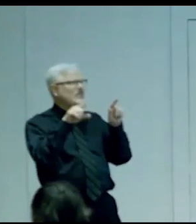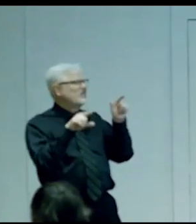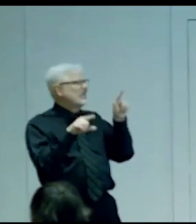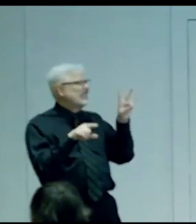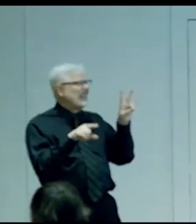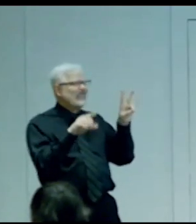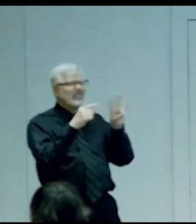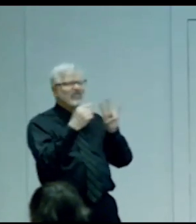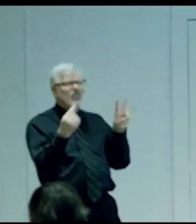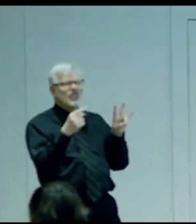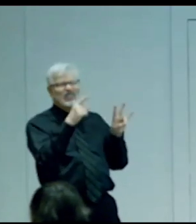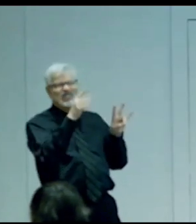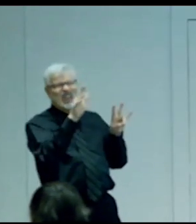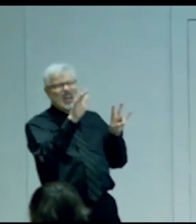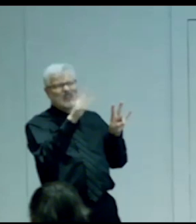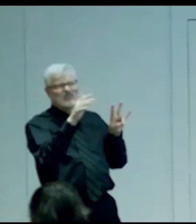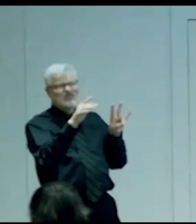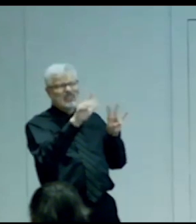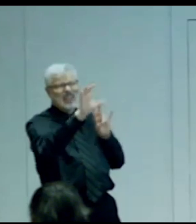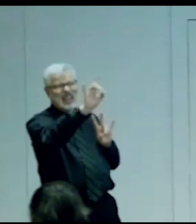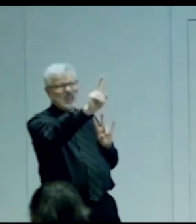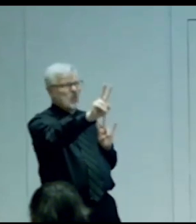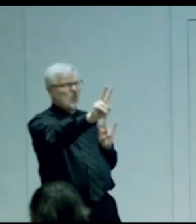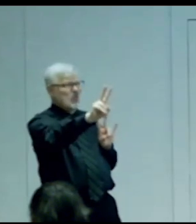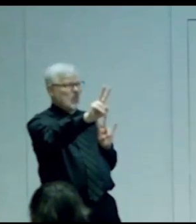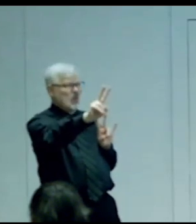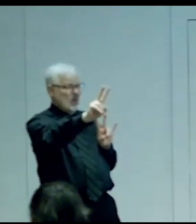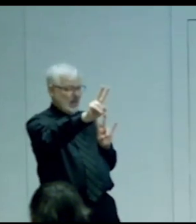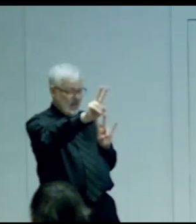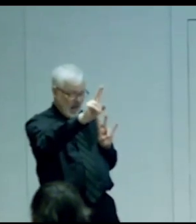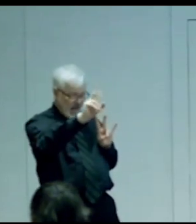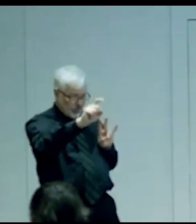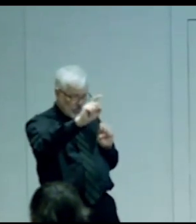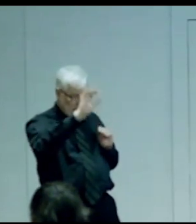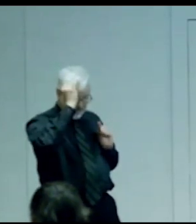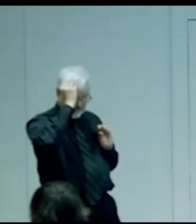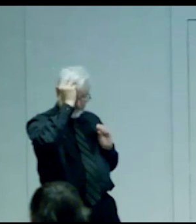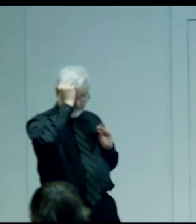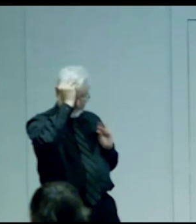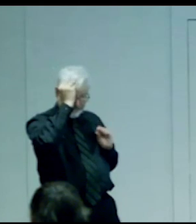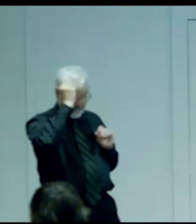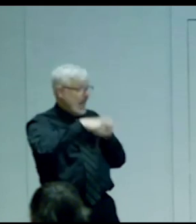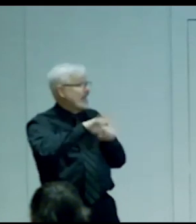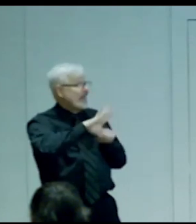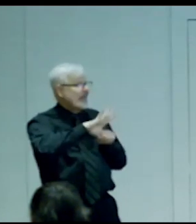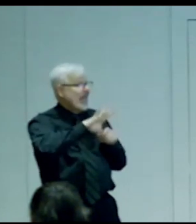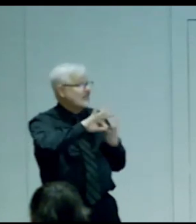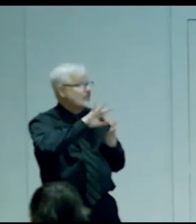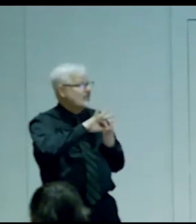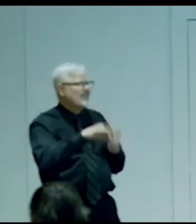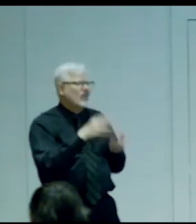27 versus 82. I just can't do it. So who